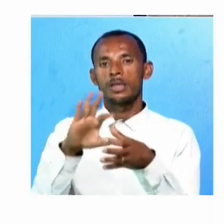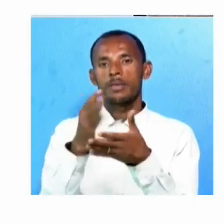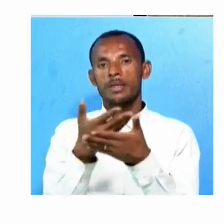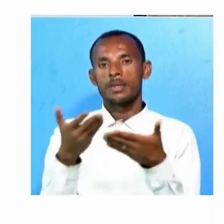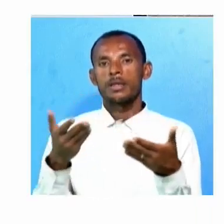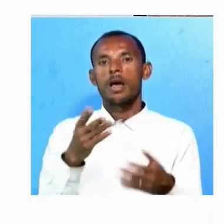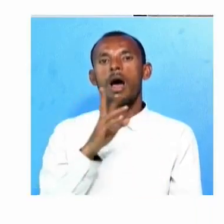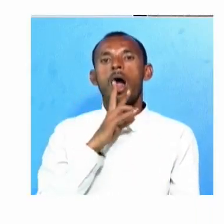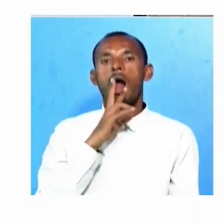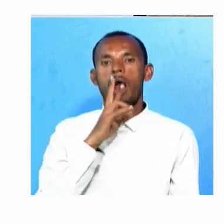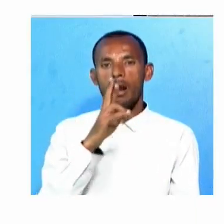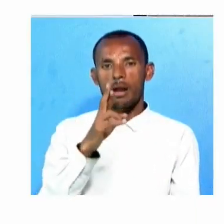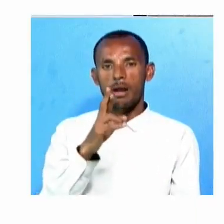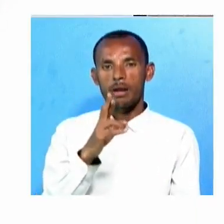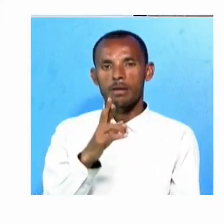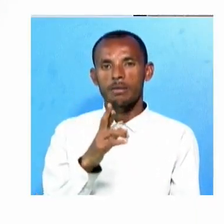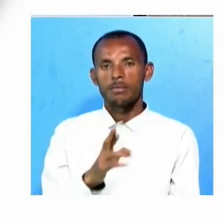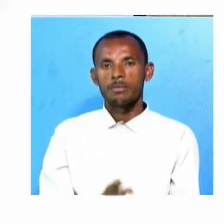are